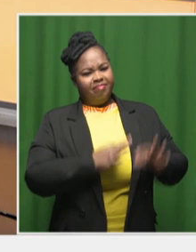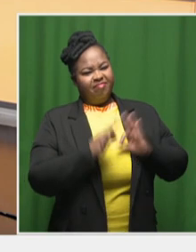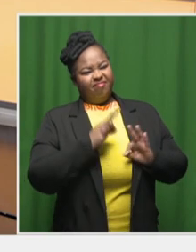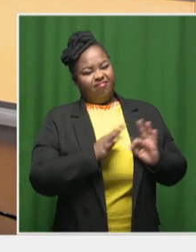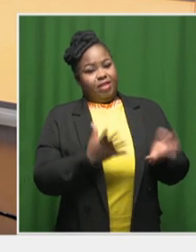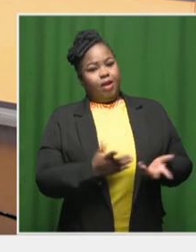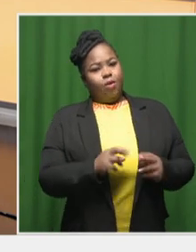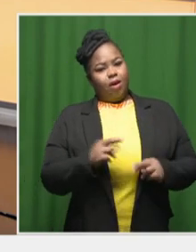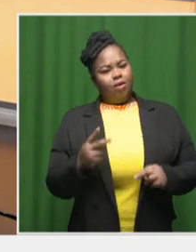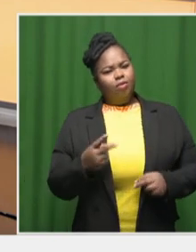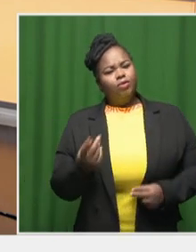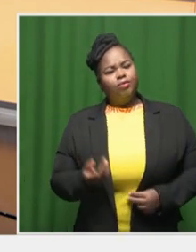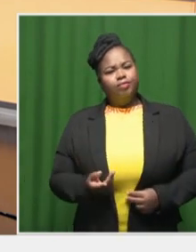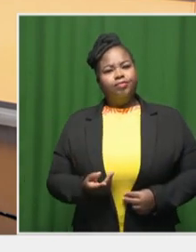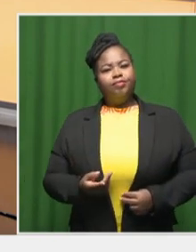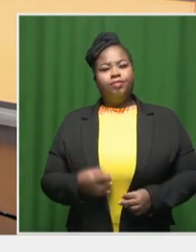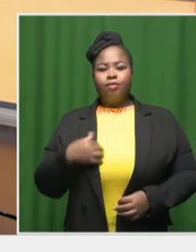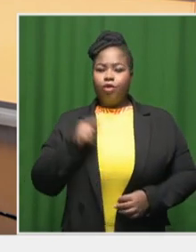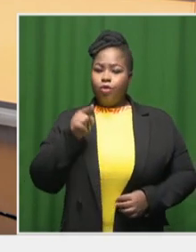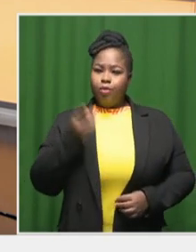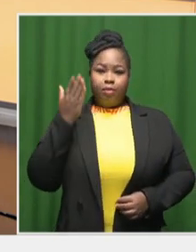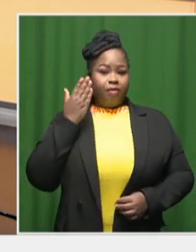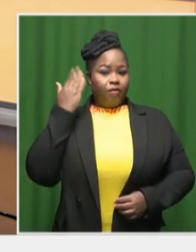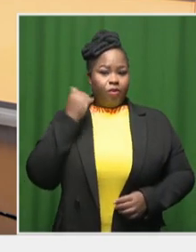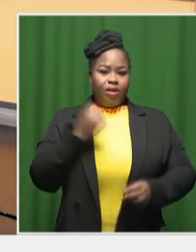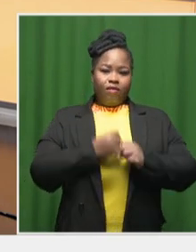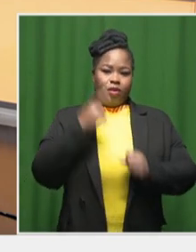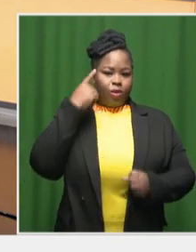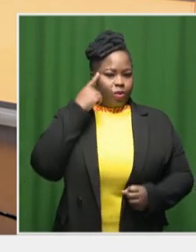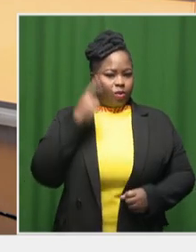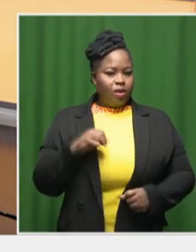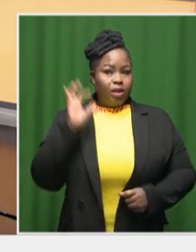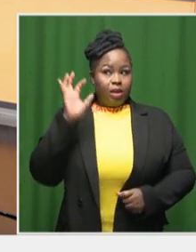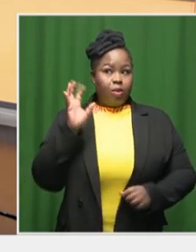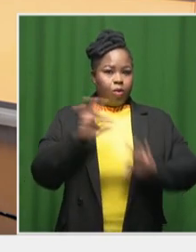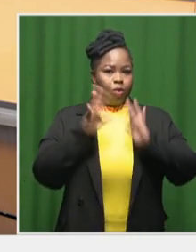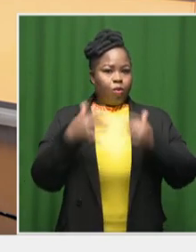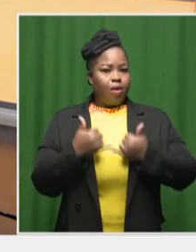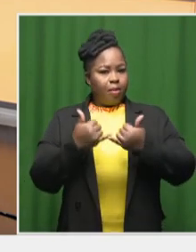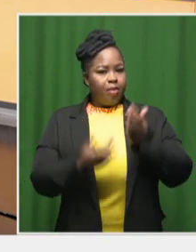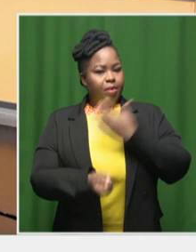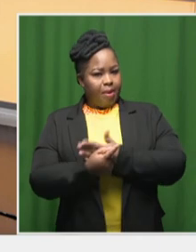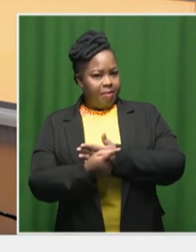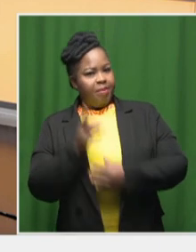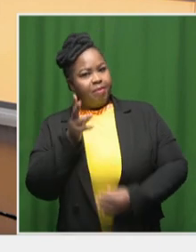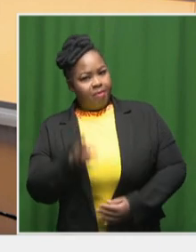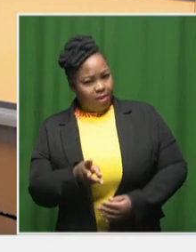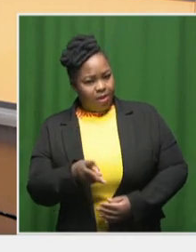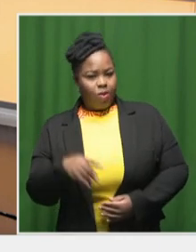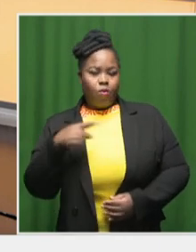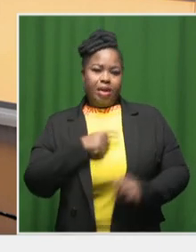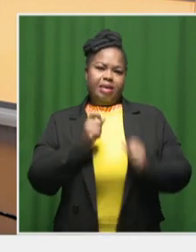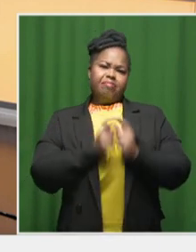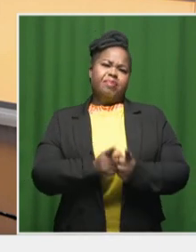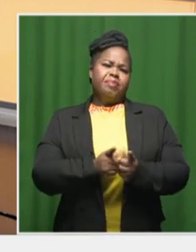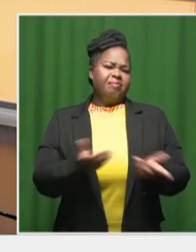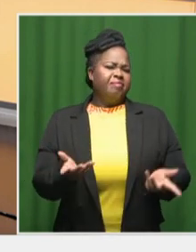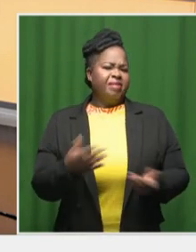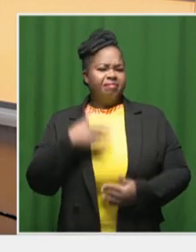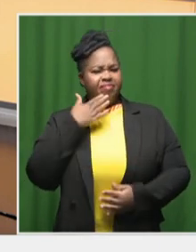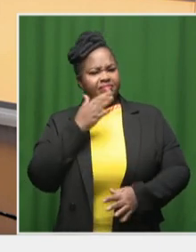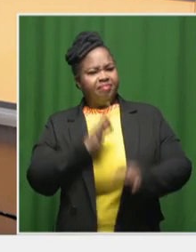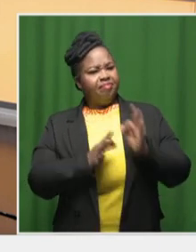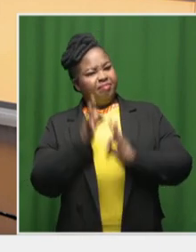for some point in time you didn't think that this Netball World Cup was going to happen for you because of an injury. Talk us through